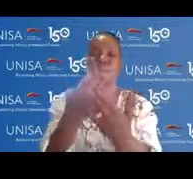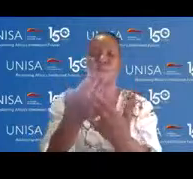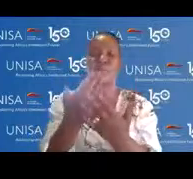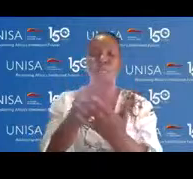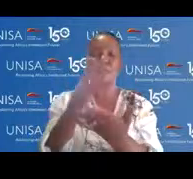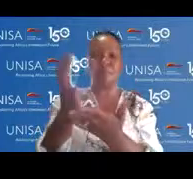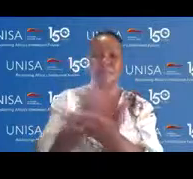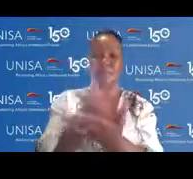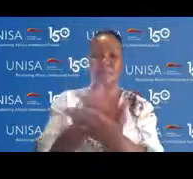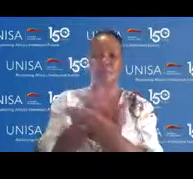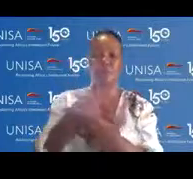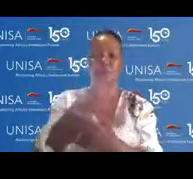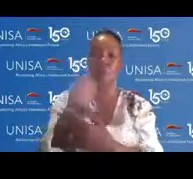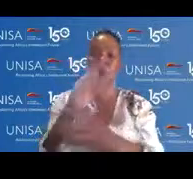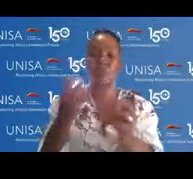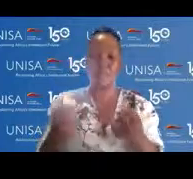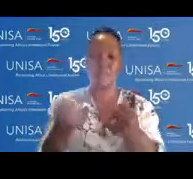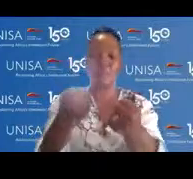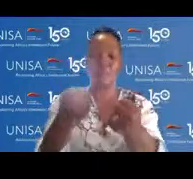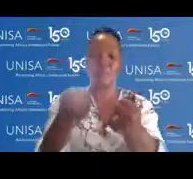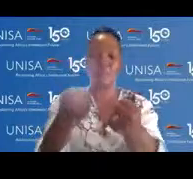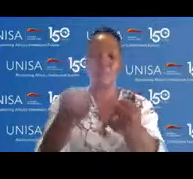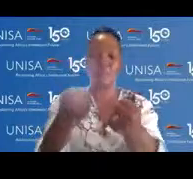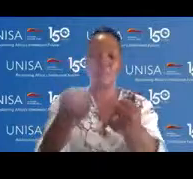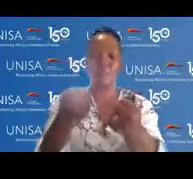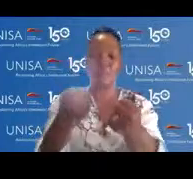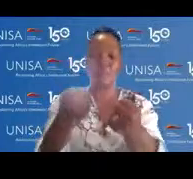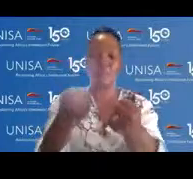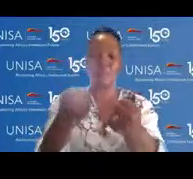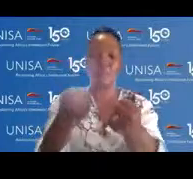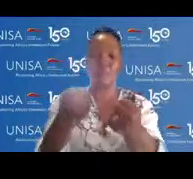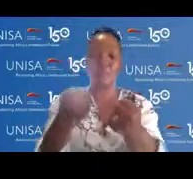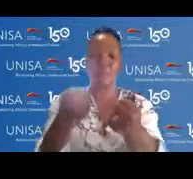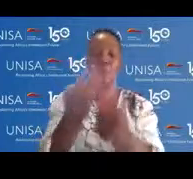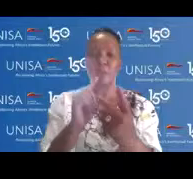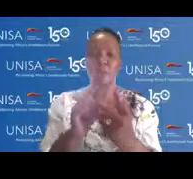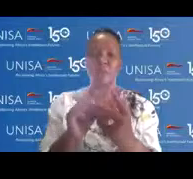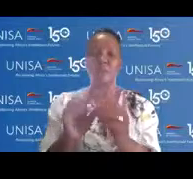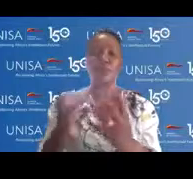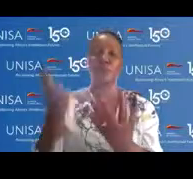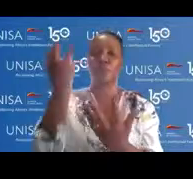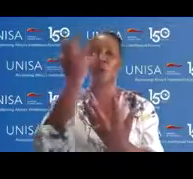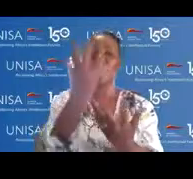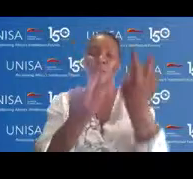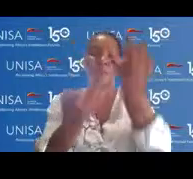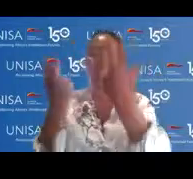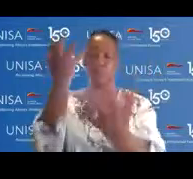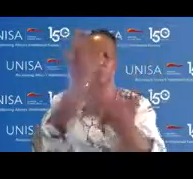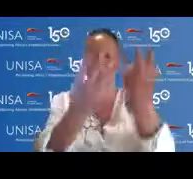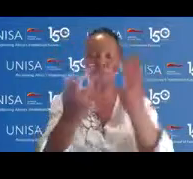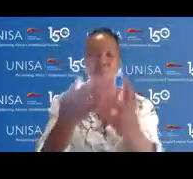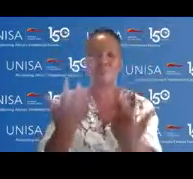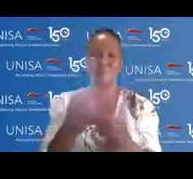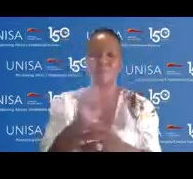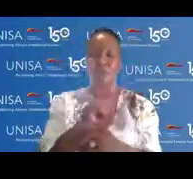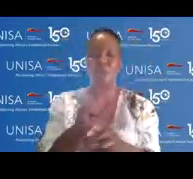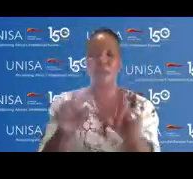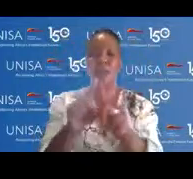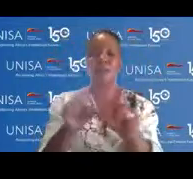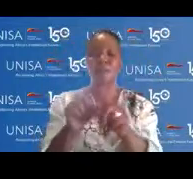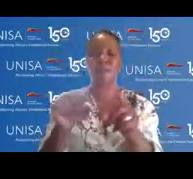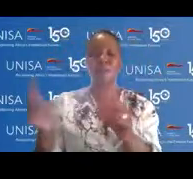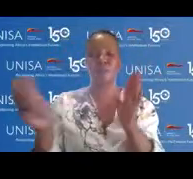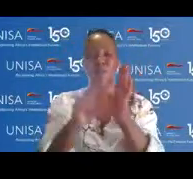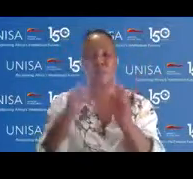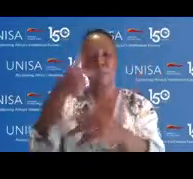OneDrive. I can upload it to the cloud, or I can save it as a As you can see, it says .pdf, and